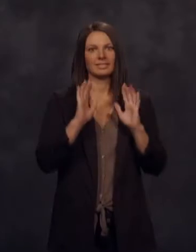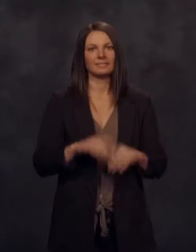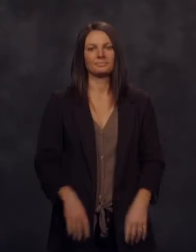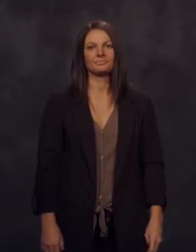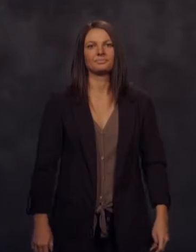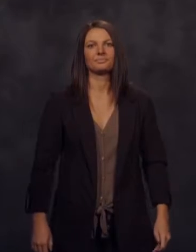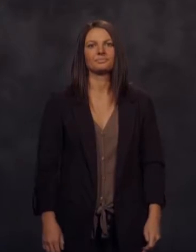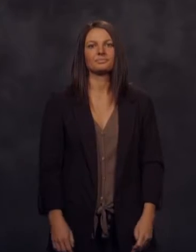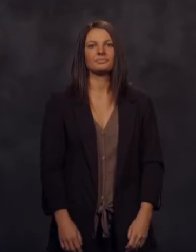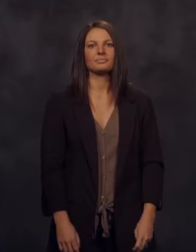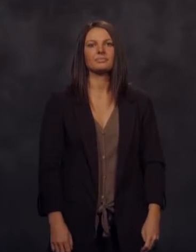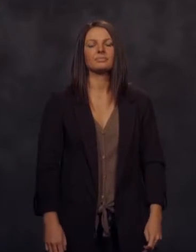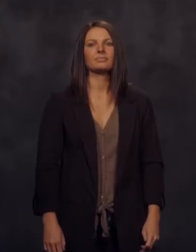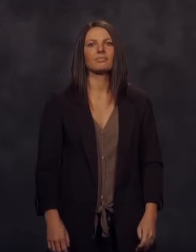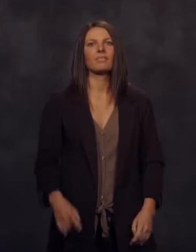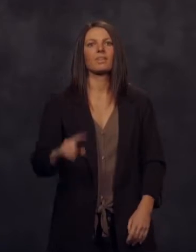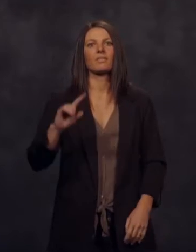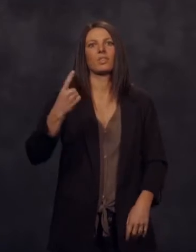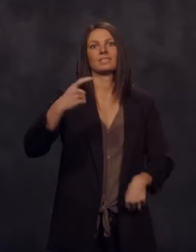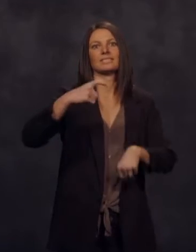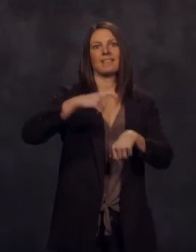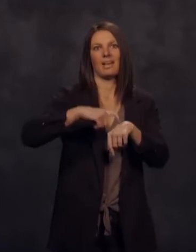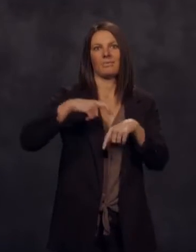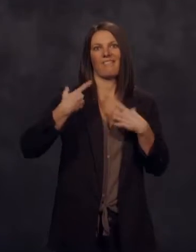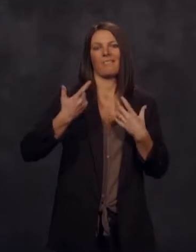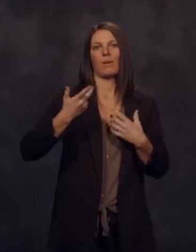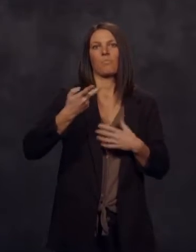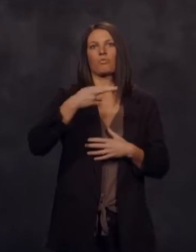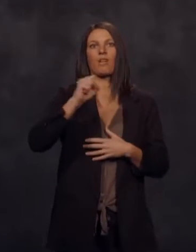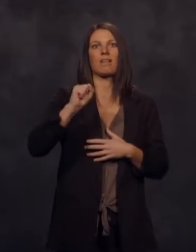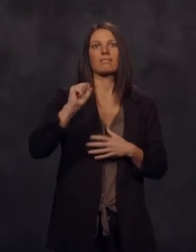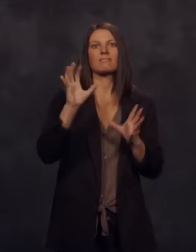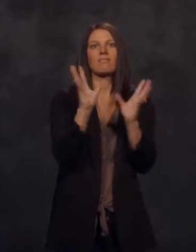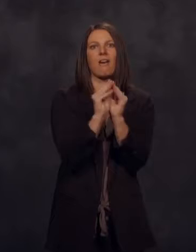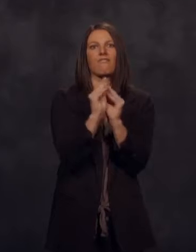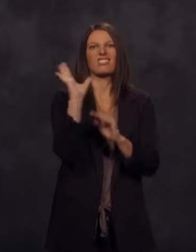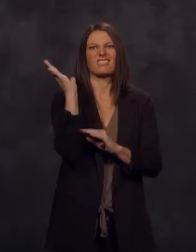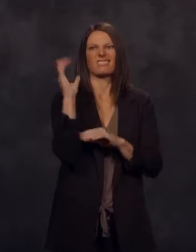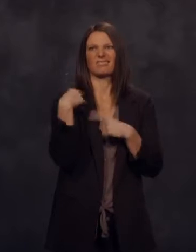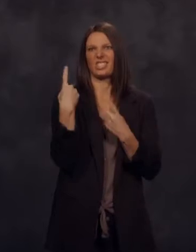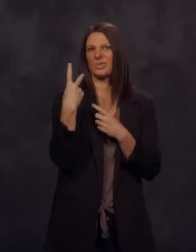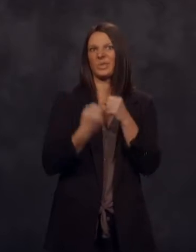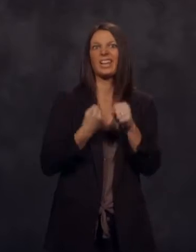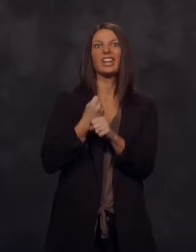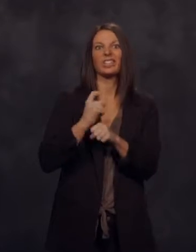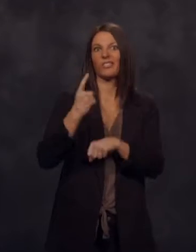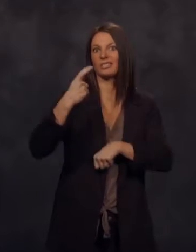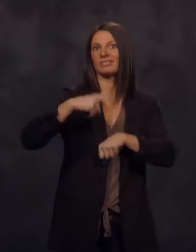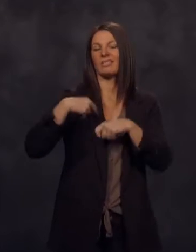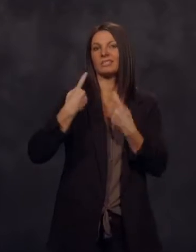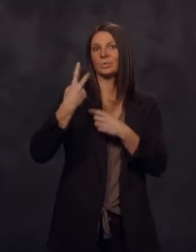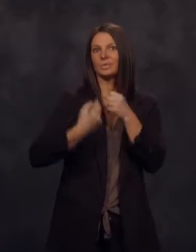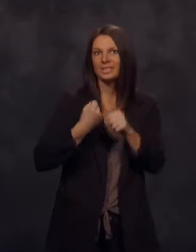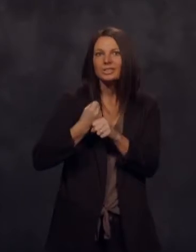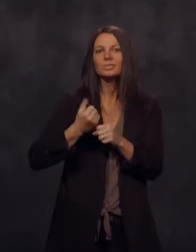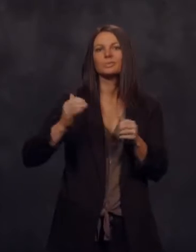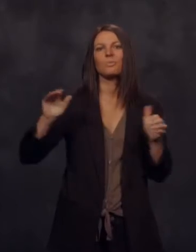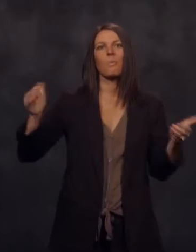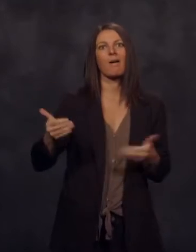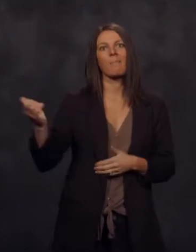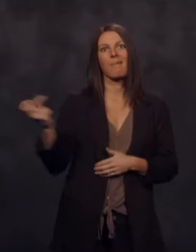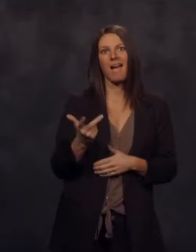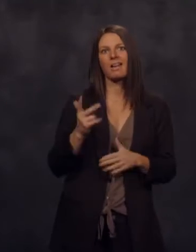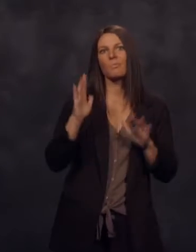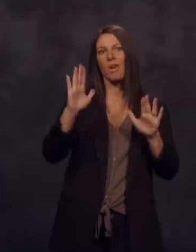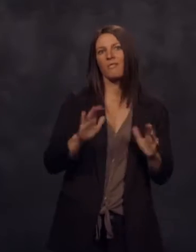Okay. This is the first time we've had the press conference here in this room for, 2 years? So welcome back. It's great to